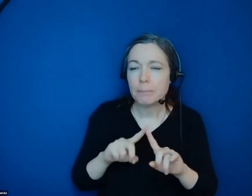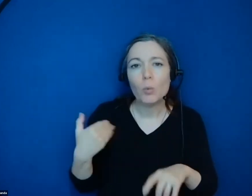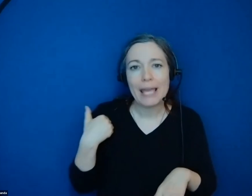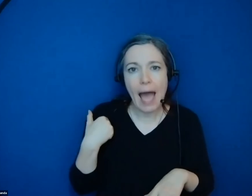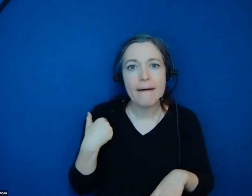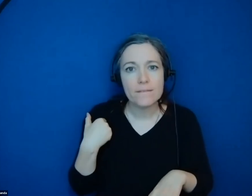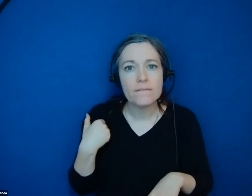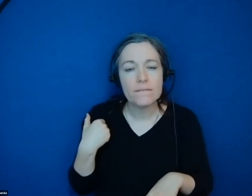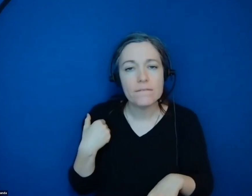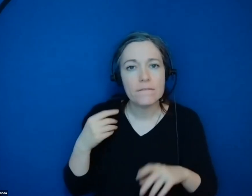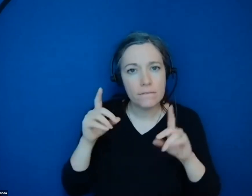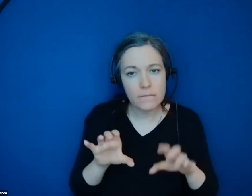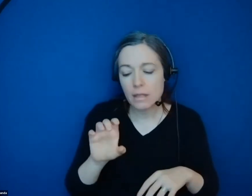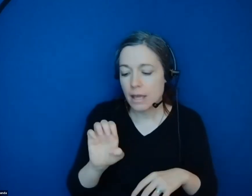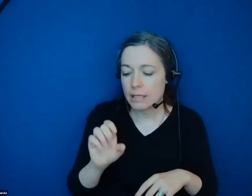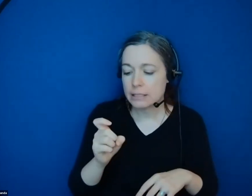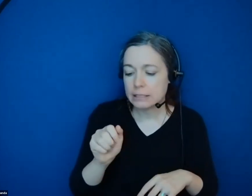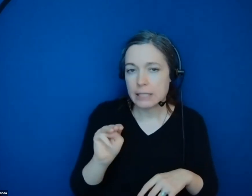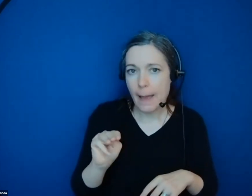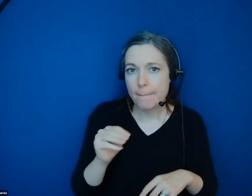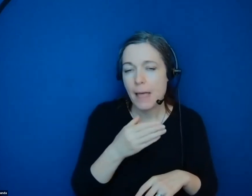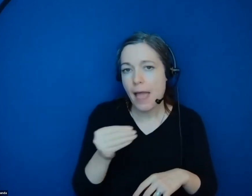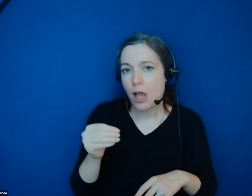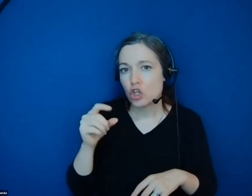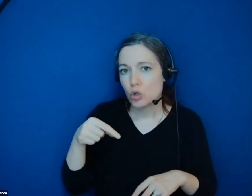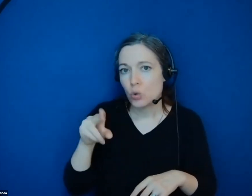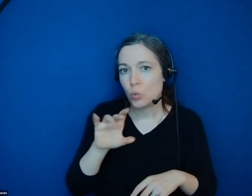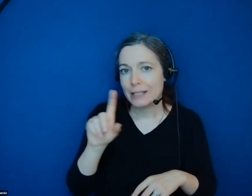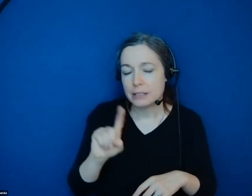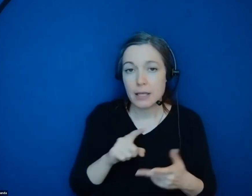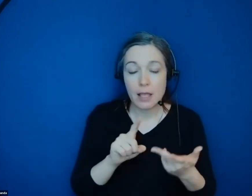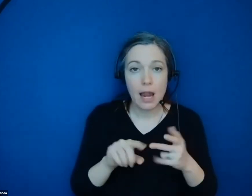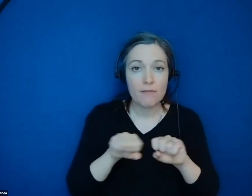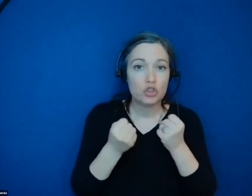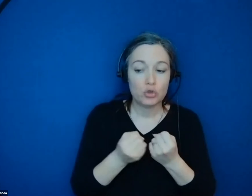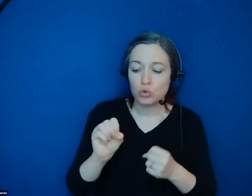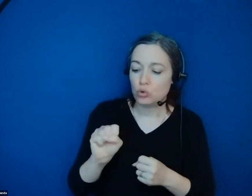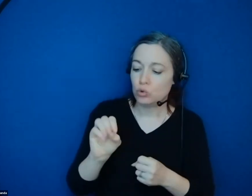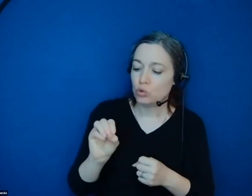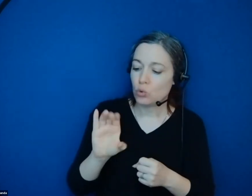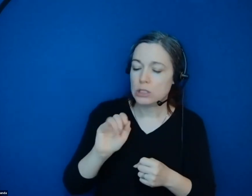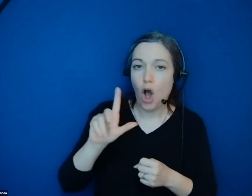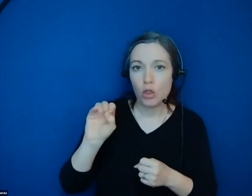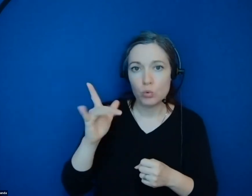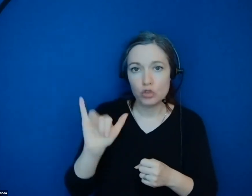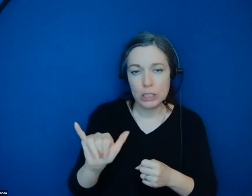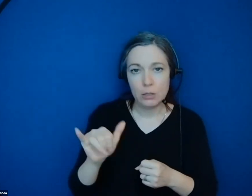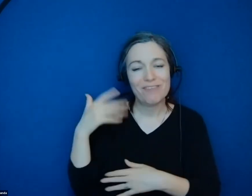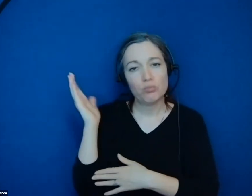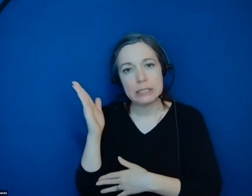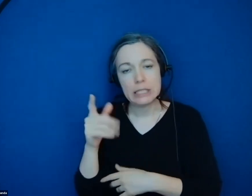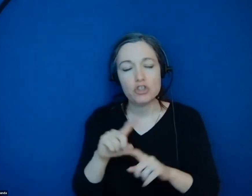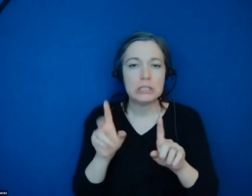quizzes. And then I have sociology where we have presentations and assignments, so